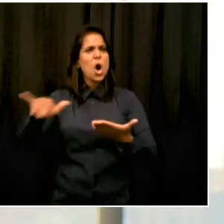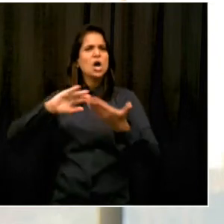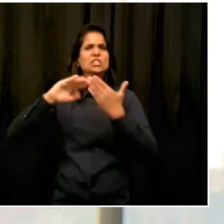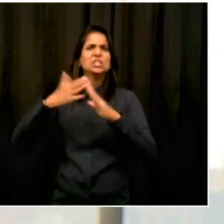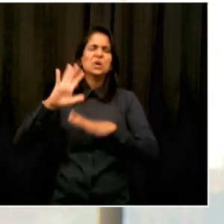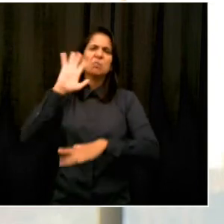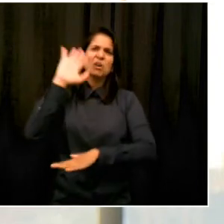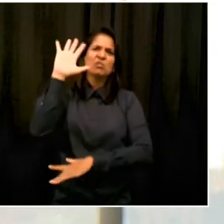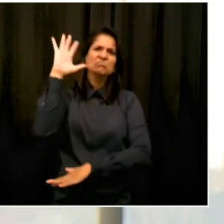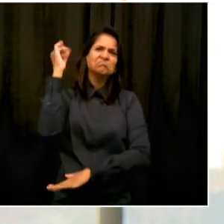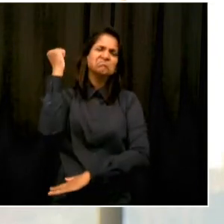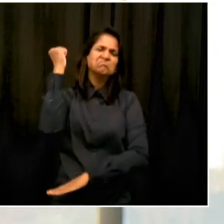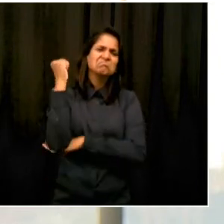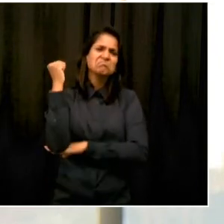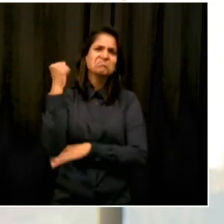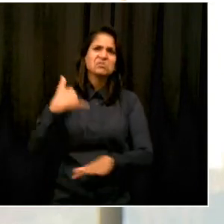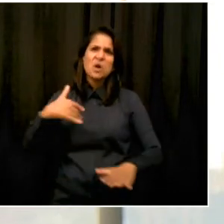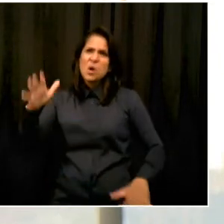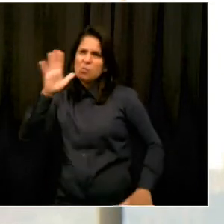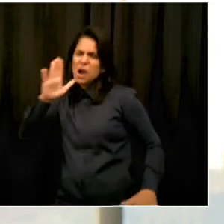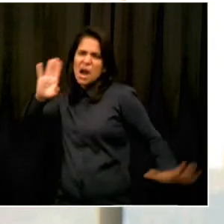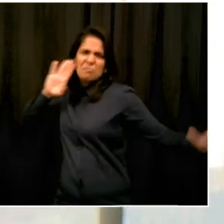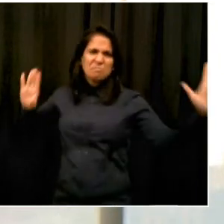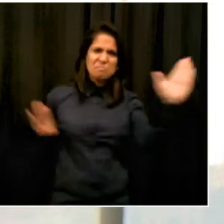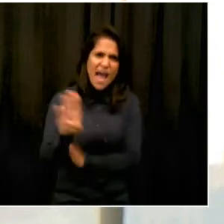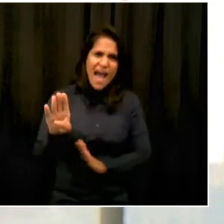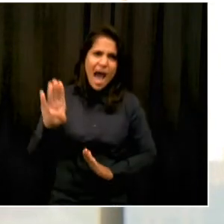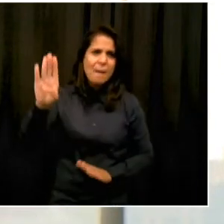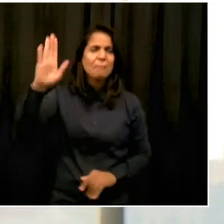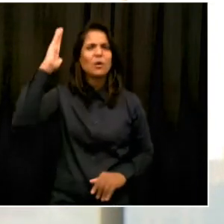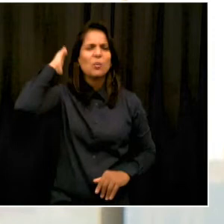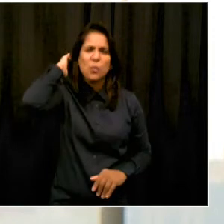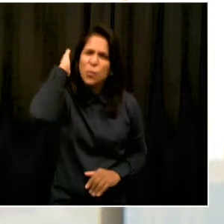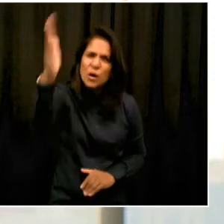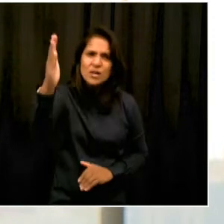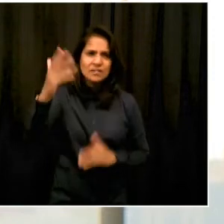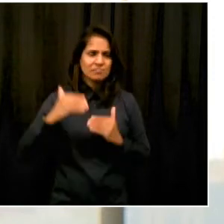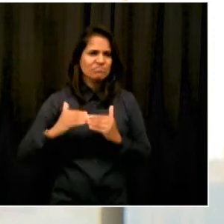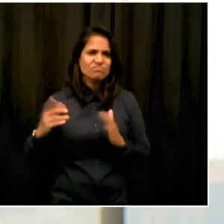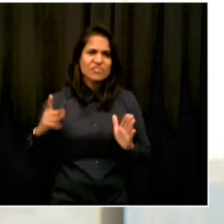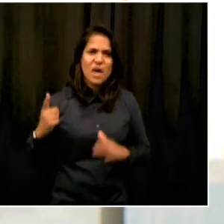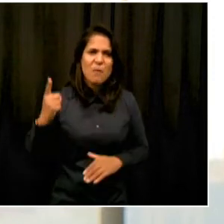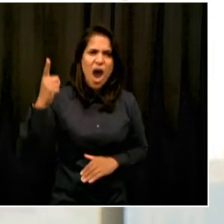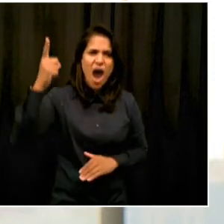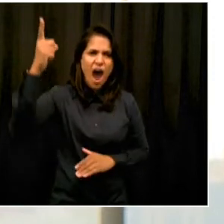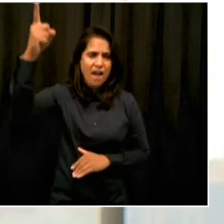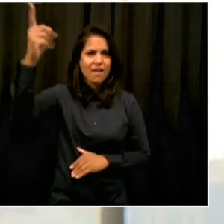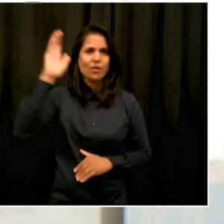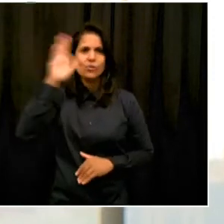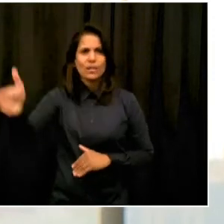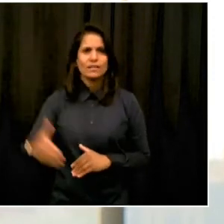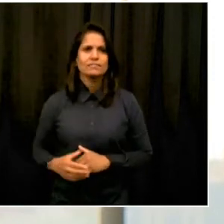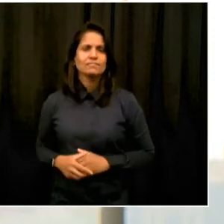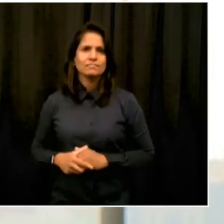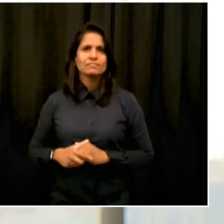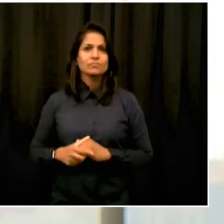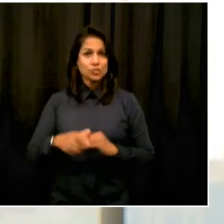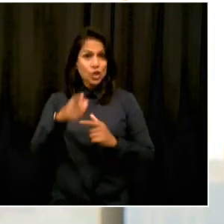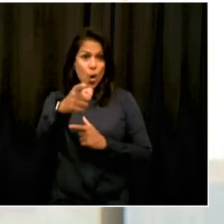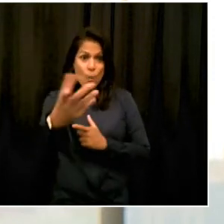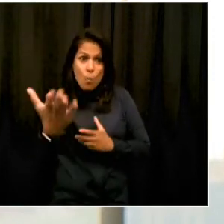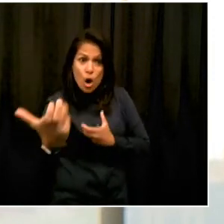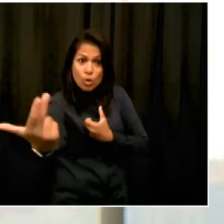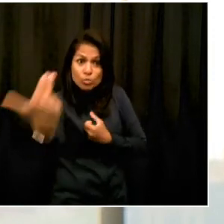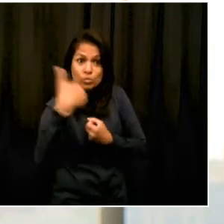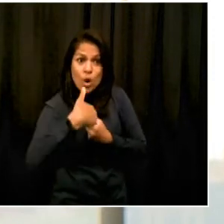And anyone who wants to be a part of that, I invite you to the table in this great